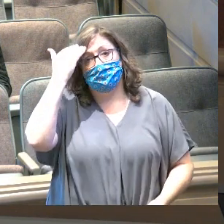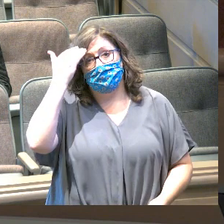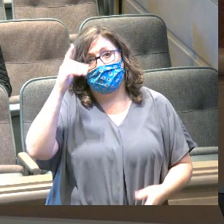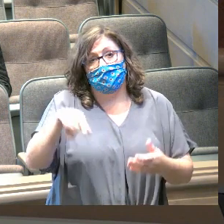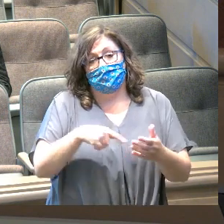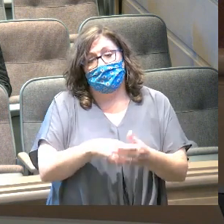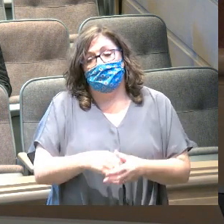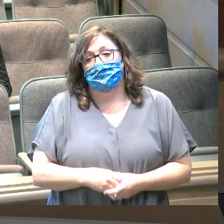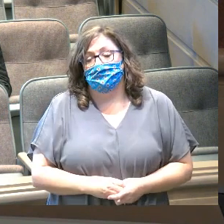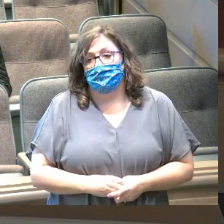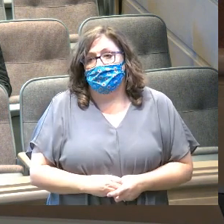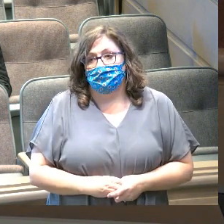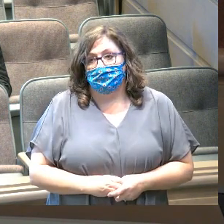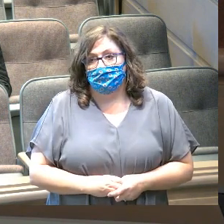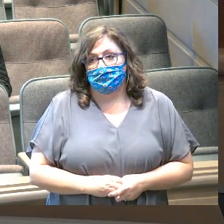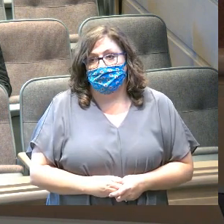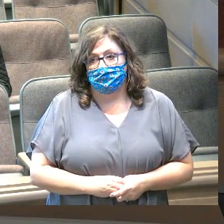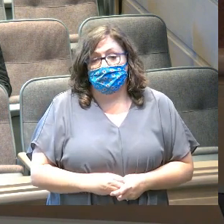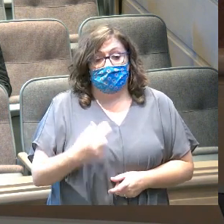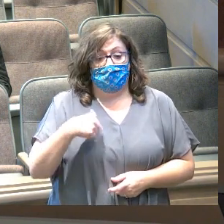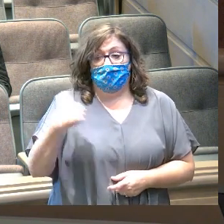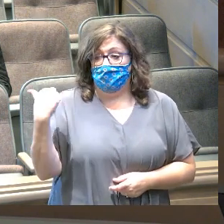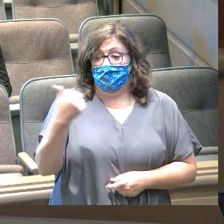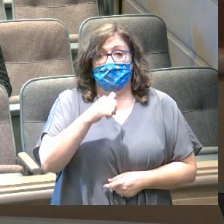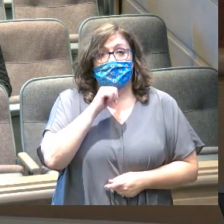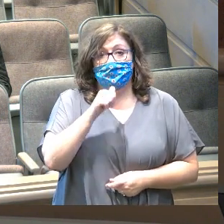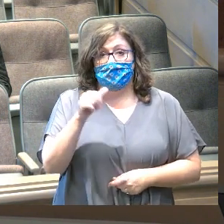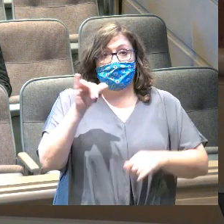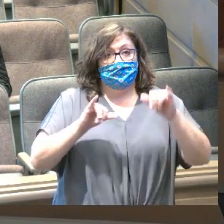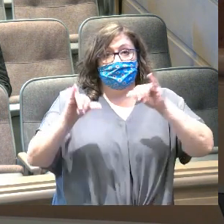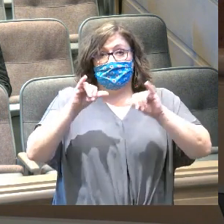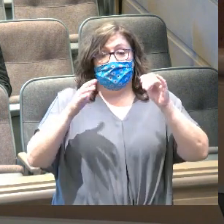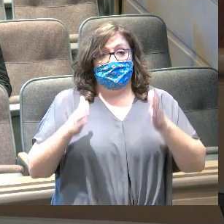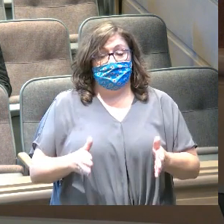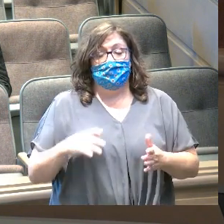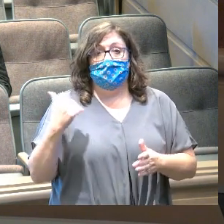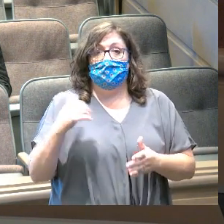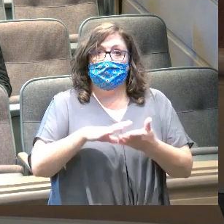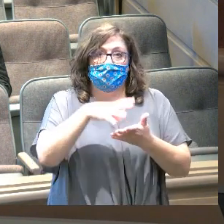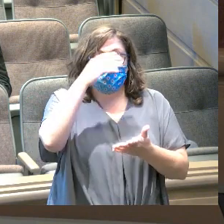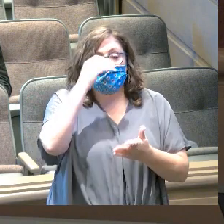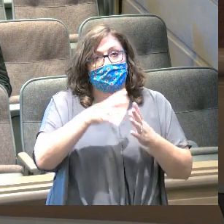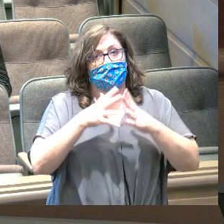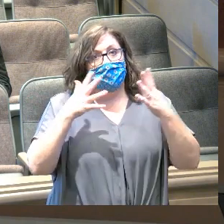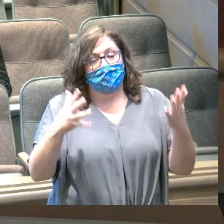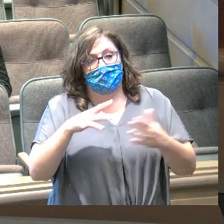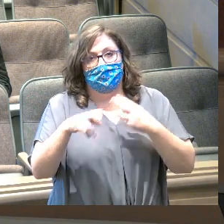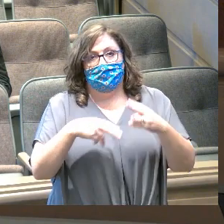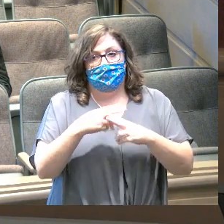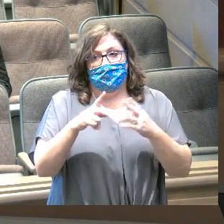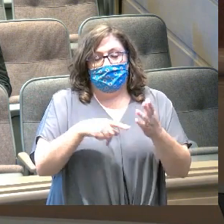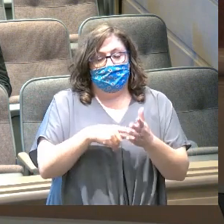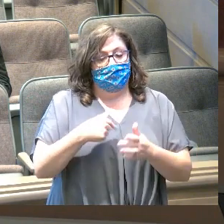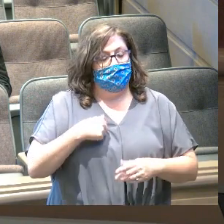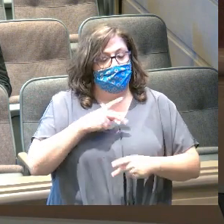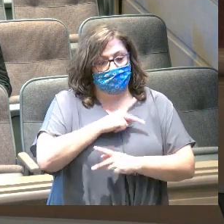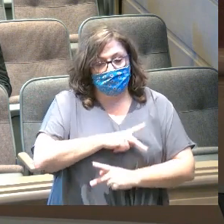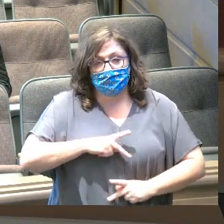all have. But not being scientists, they have really dug in and learned a lot about this, and I, for one, appreciate